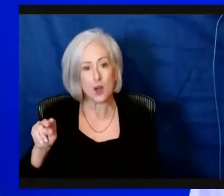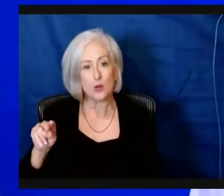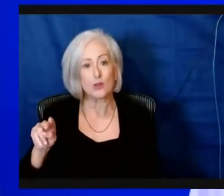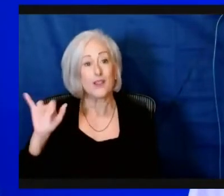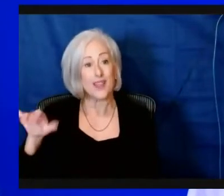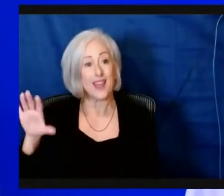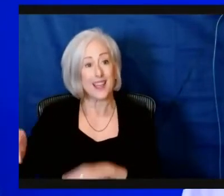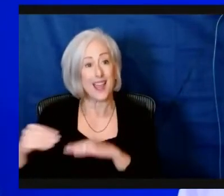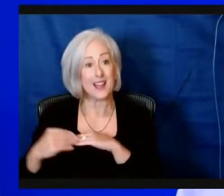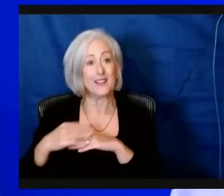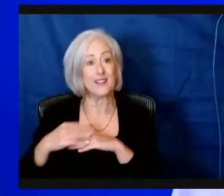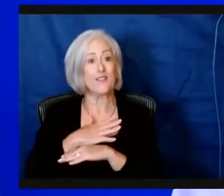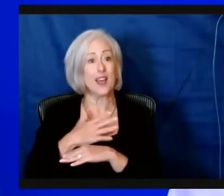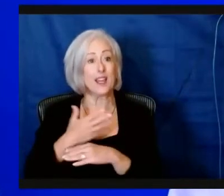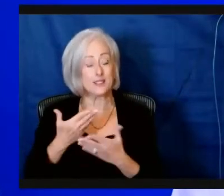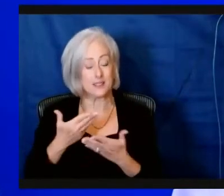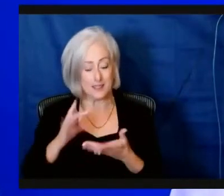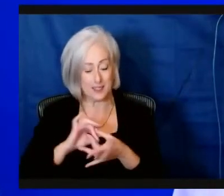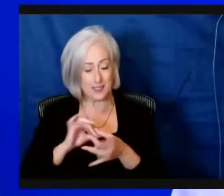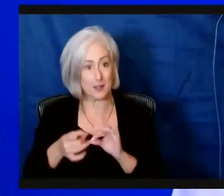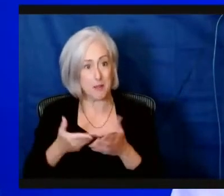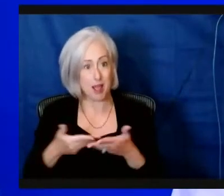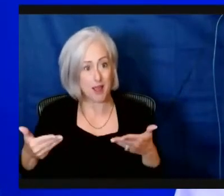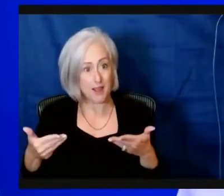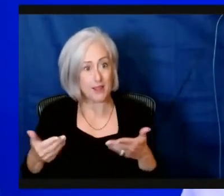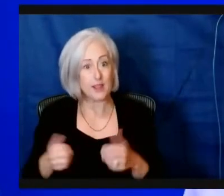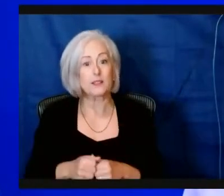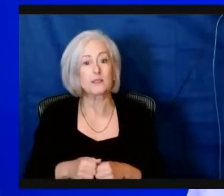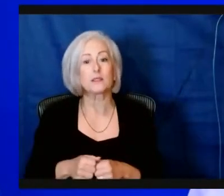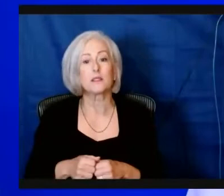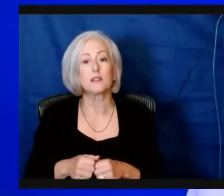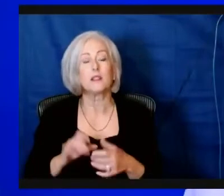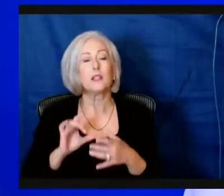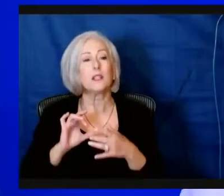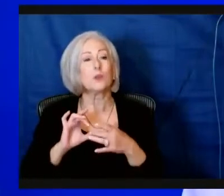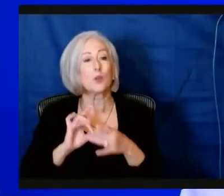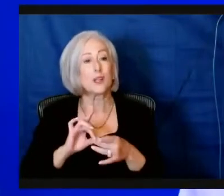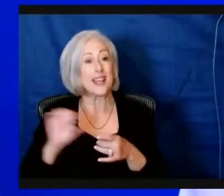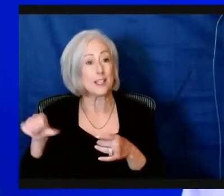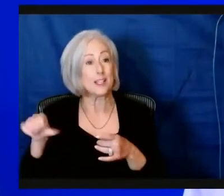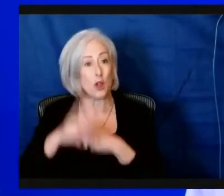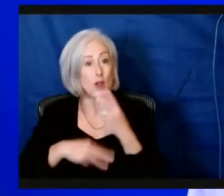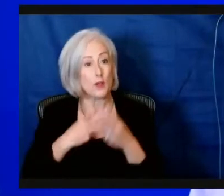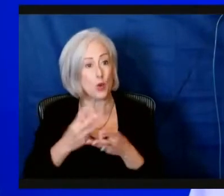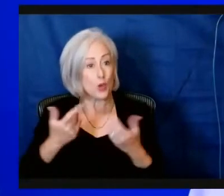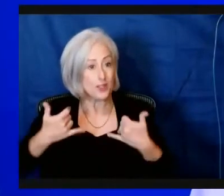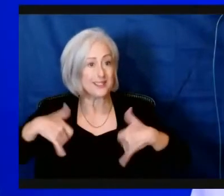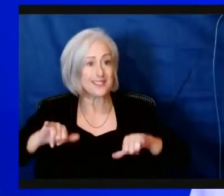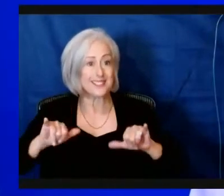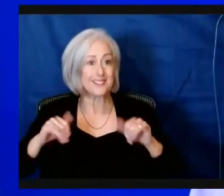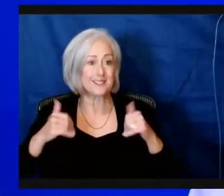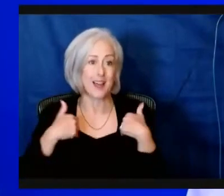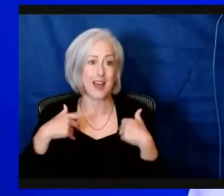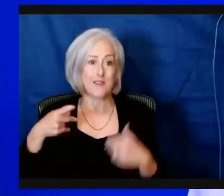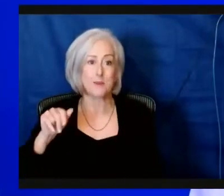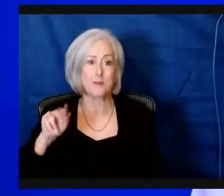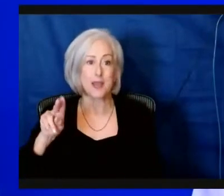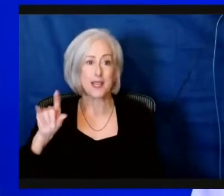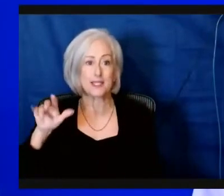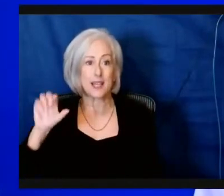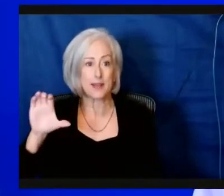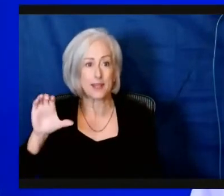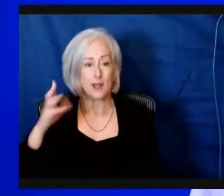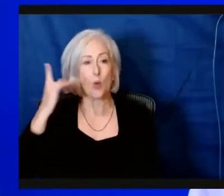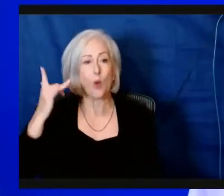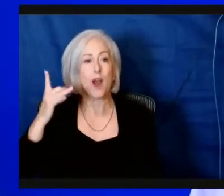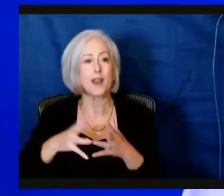like supply chain. And so as far as the rest of the world goes, I believe there is still a pandemic because we still have these disruptions in so many aspects of